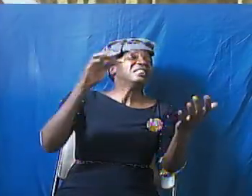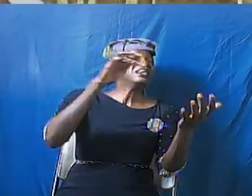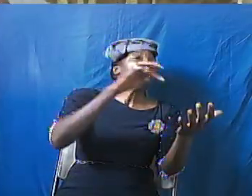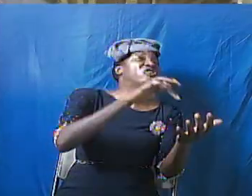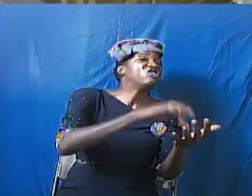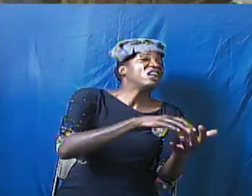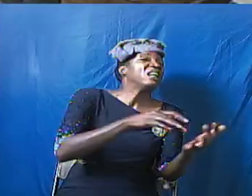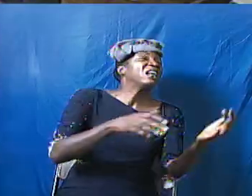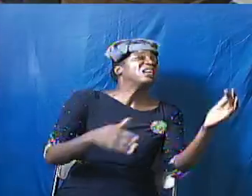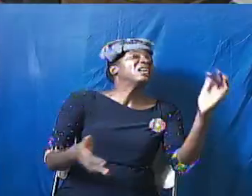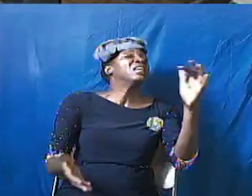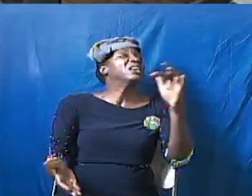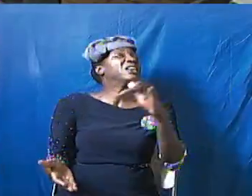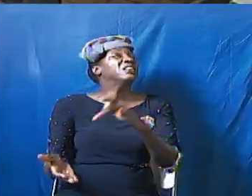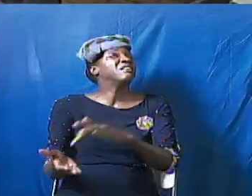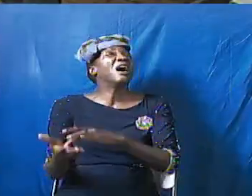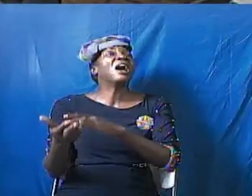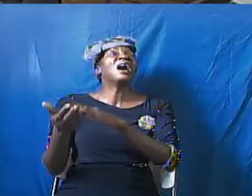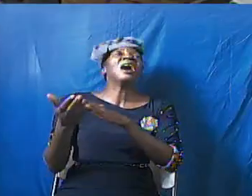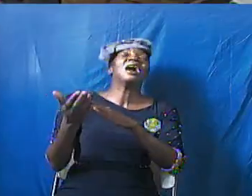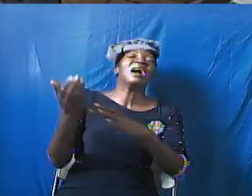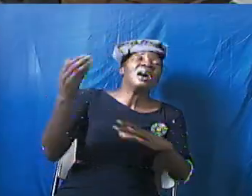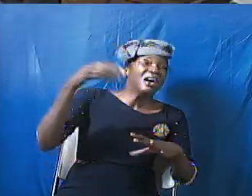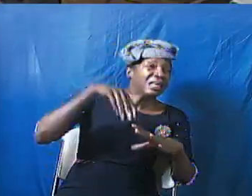our lives. Yes, Jesus.